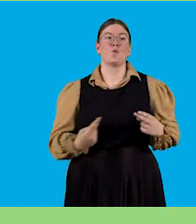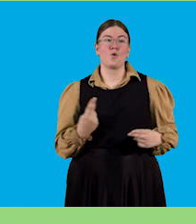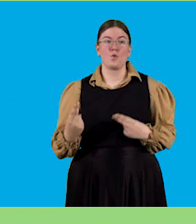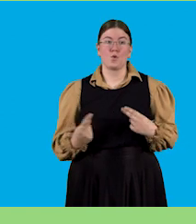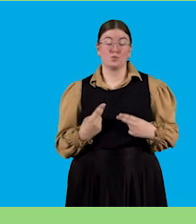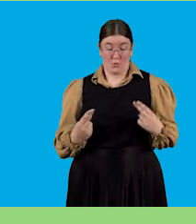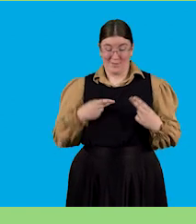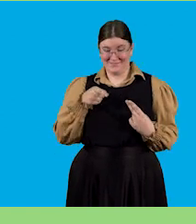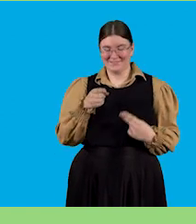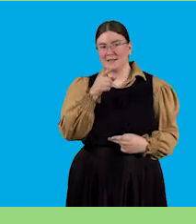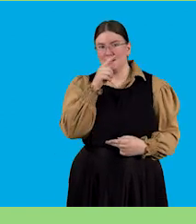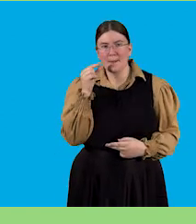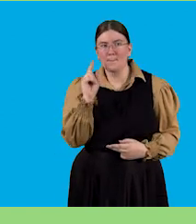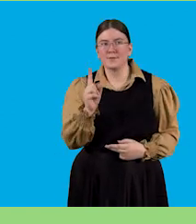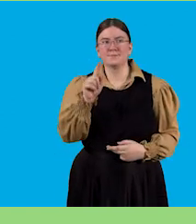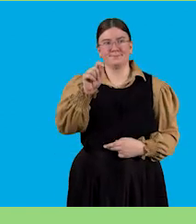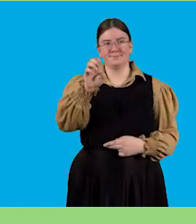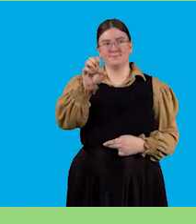called testosterone.